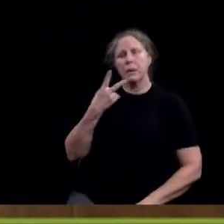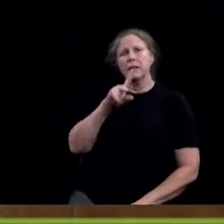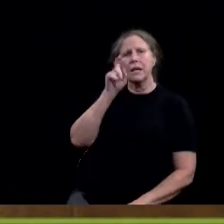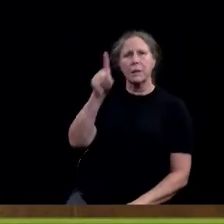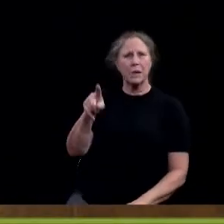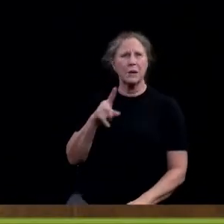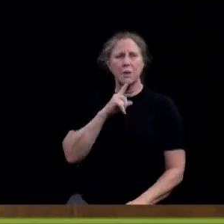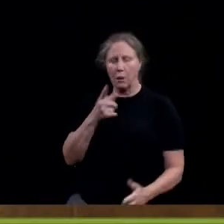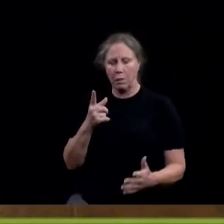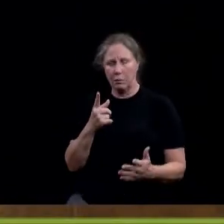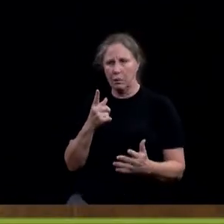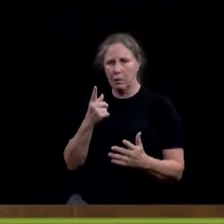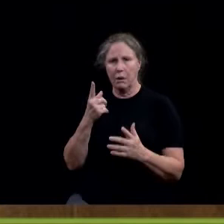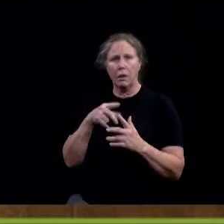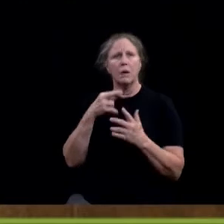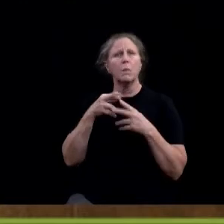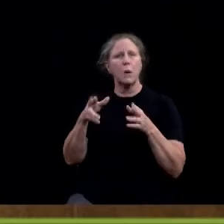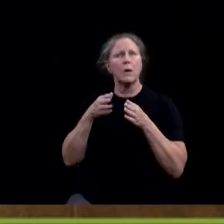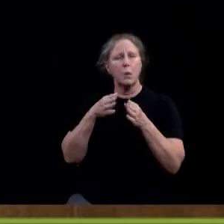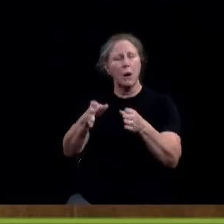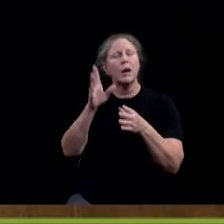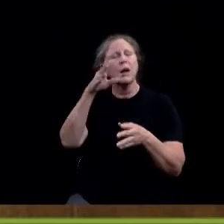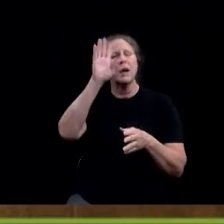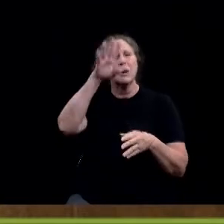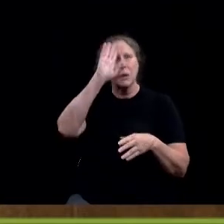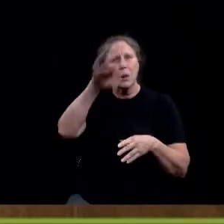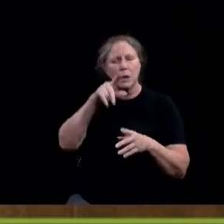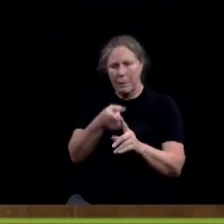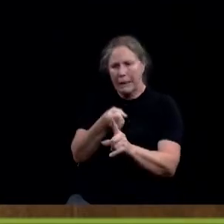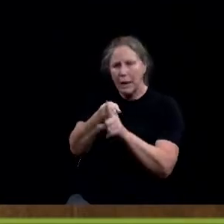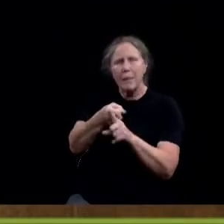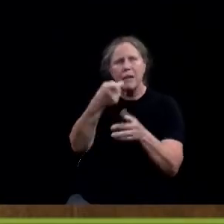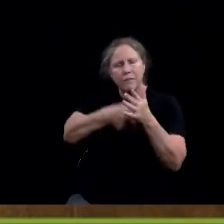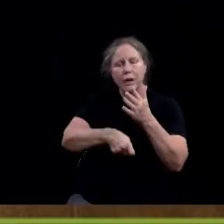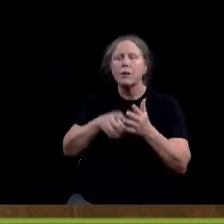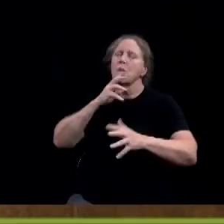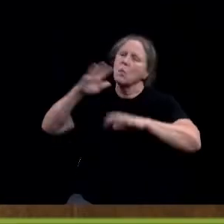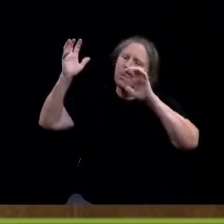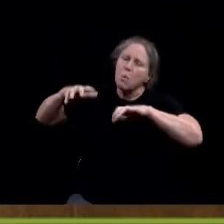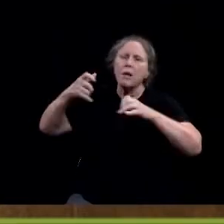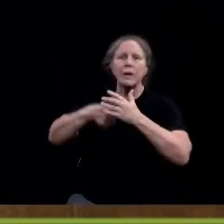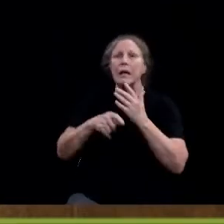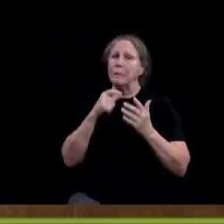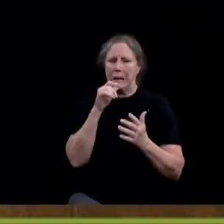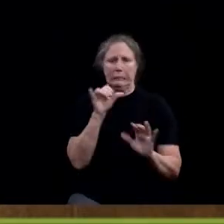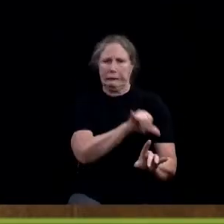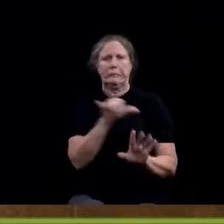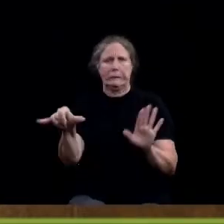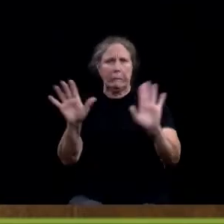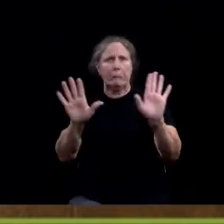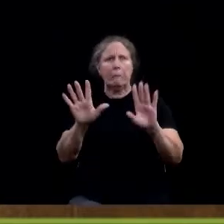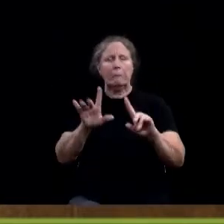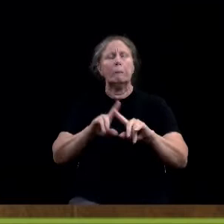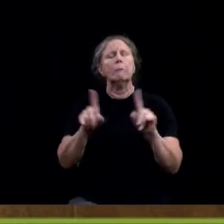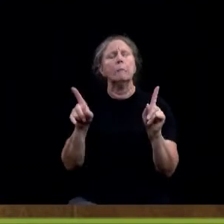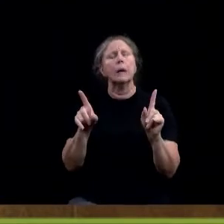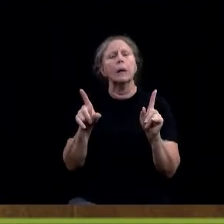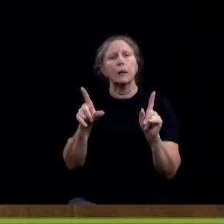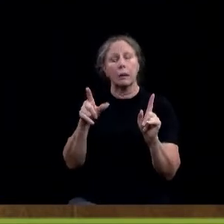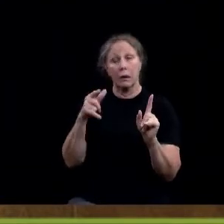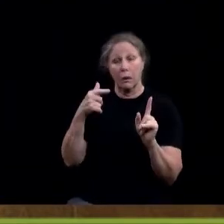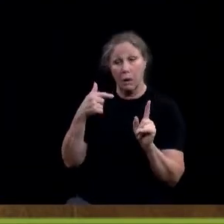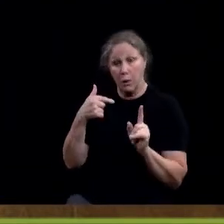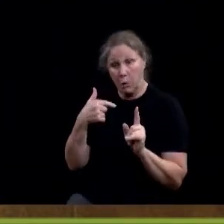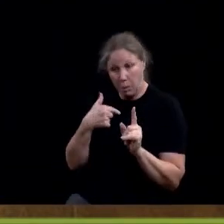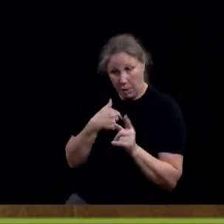fees and stormwater fees. I know it's not apples and apples, but this, if we signed it as is today, we'd be saying today